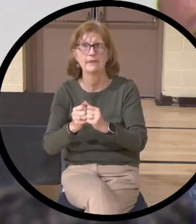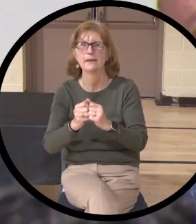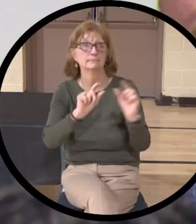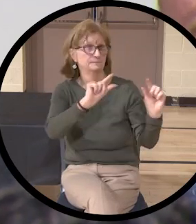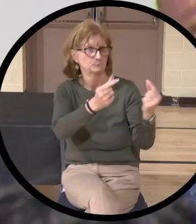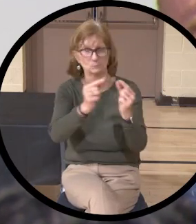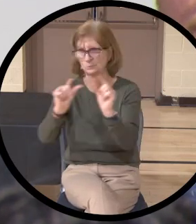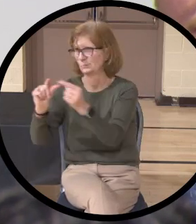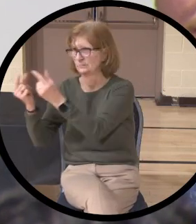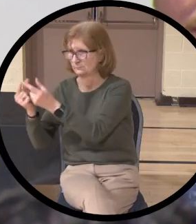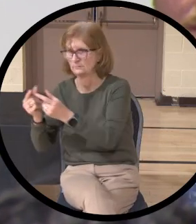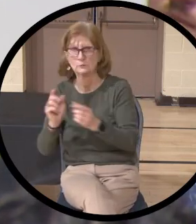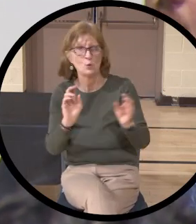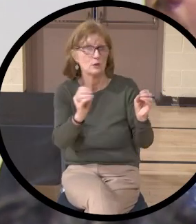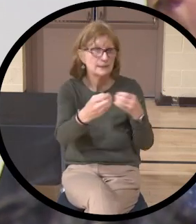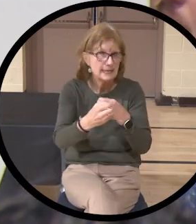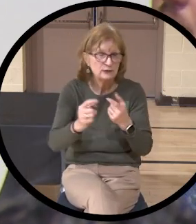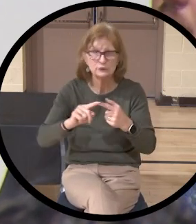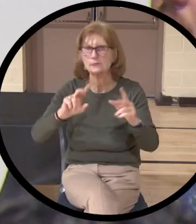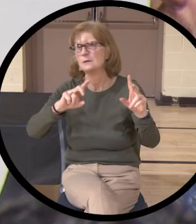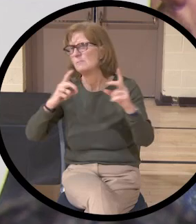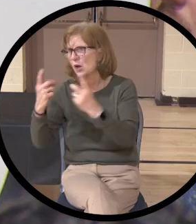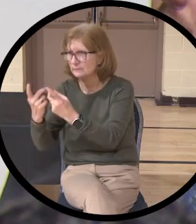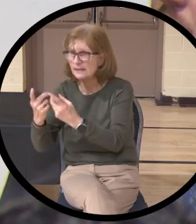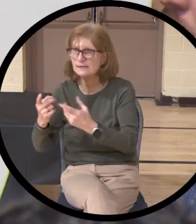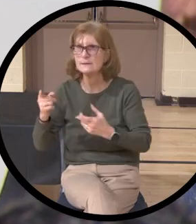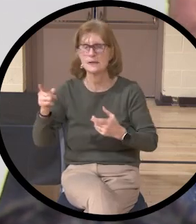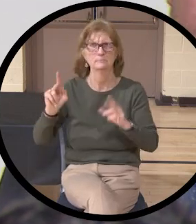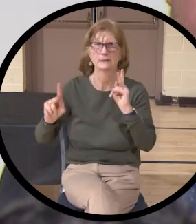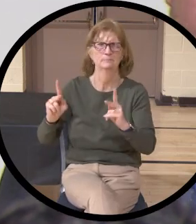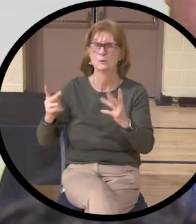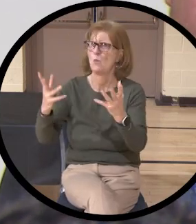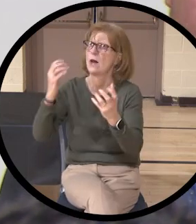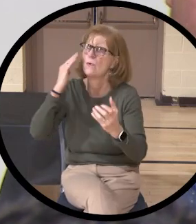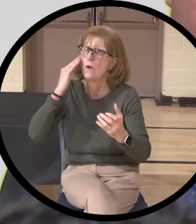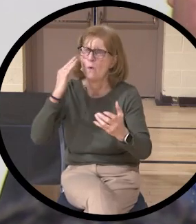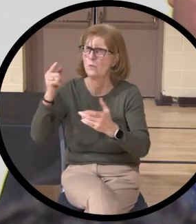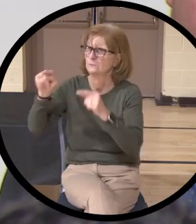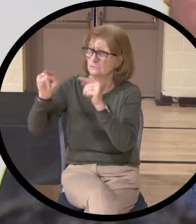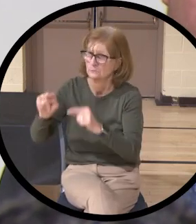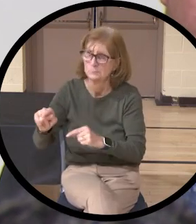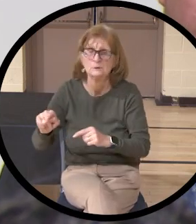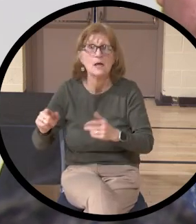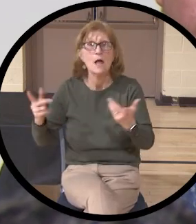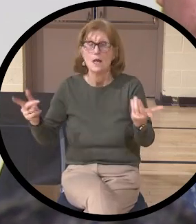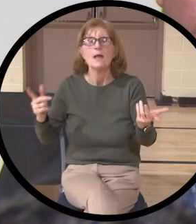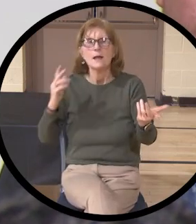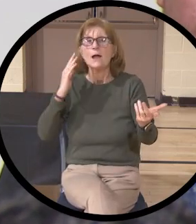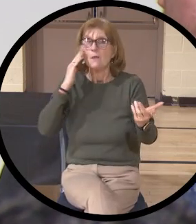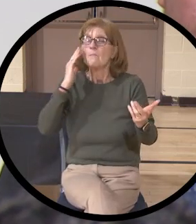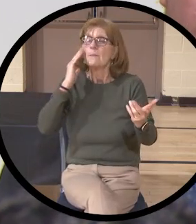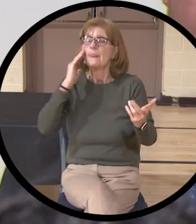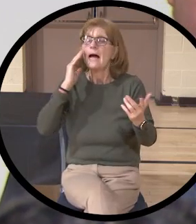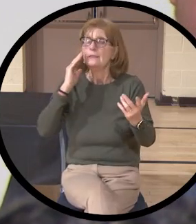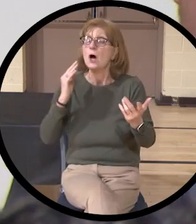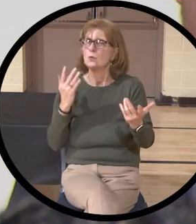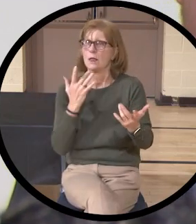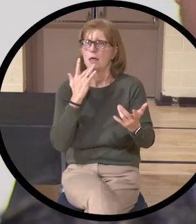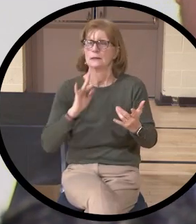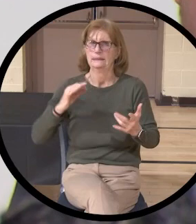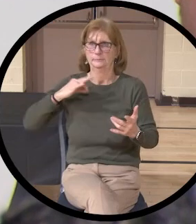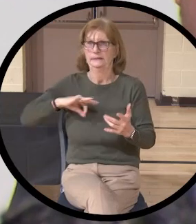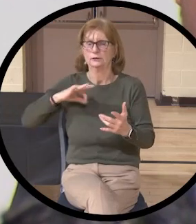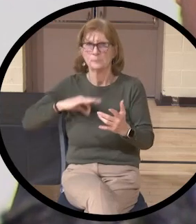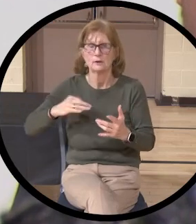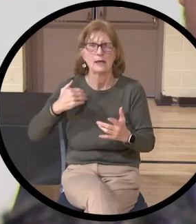to explain some of these things. Luckily in Pittsburgh, I know we have a lot of great partners that are doing a lot of that work,